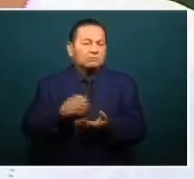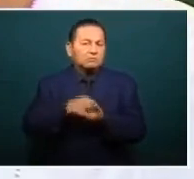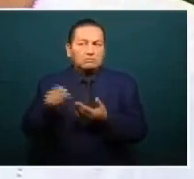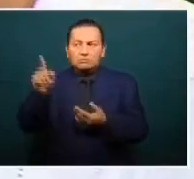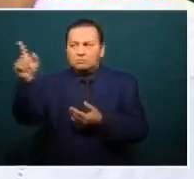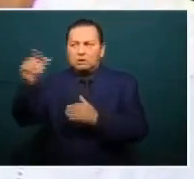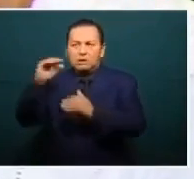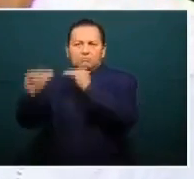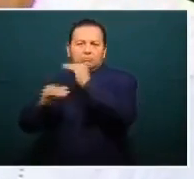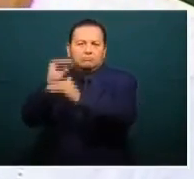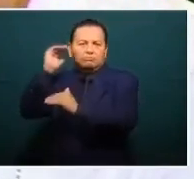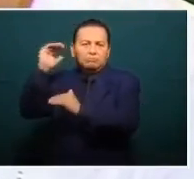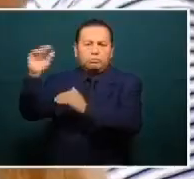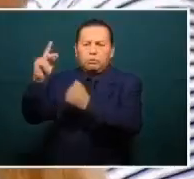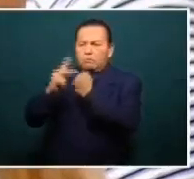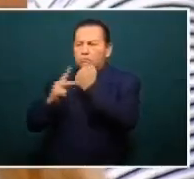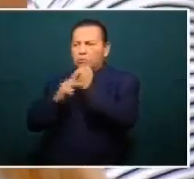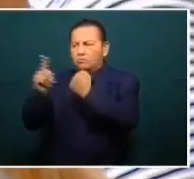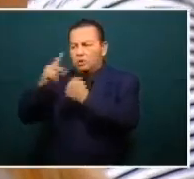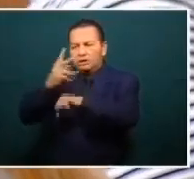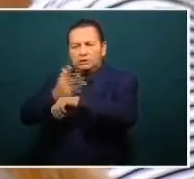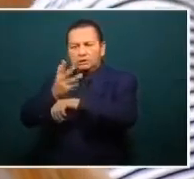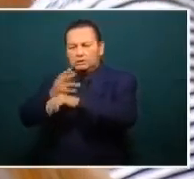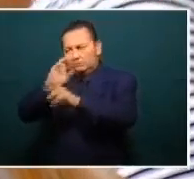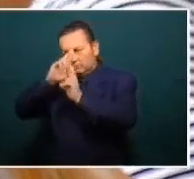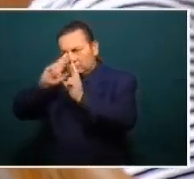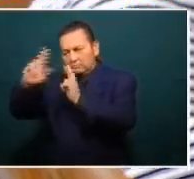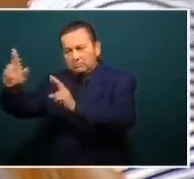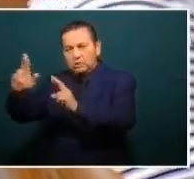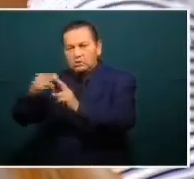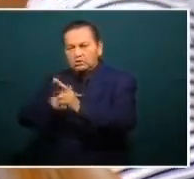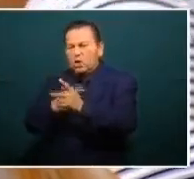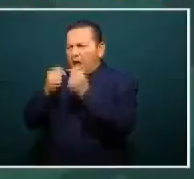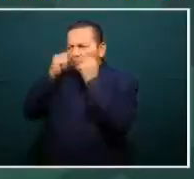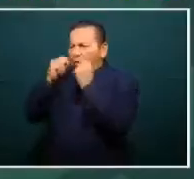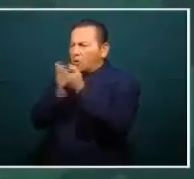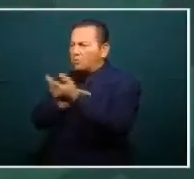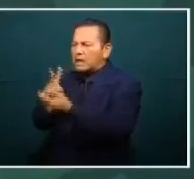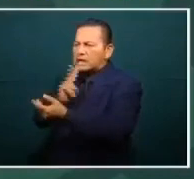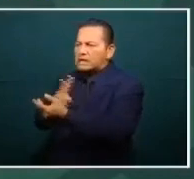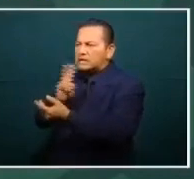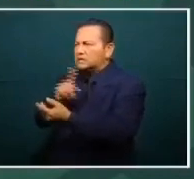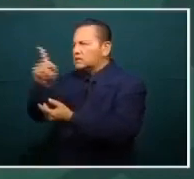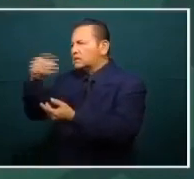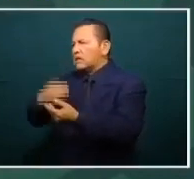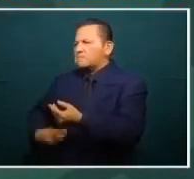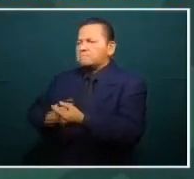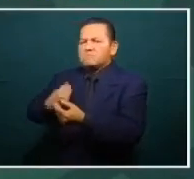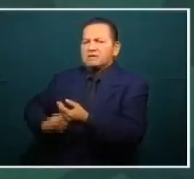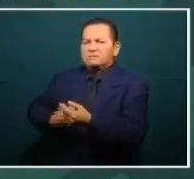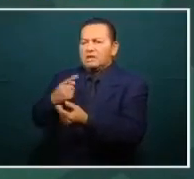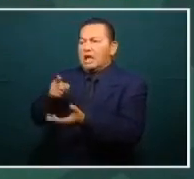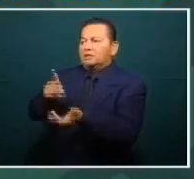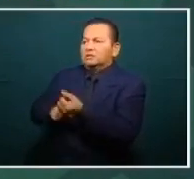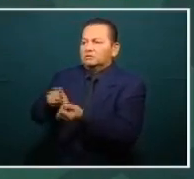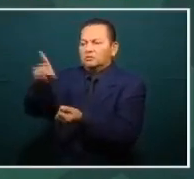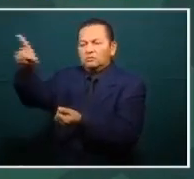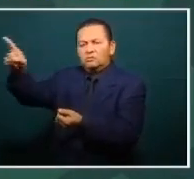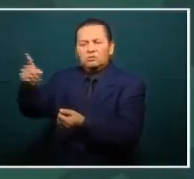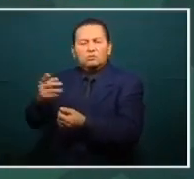I cannot, due to respect to the sovereignty of that country, get